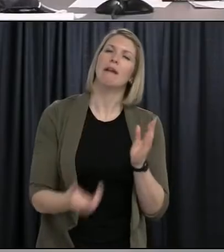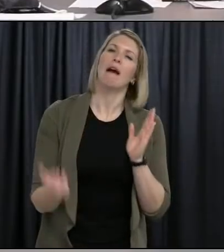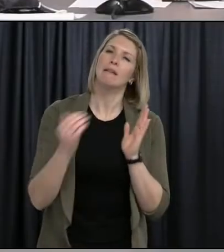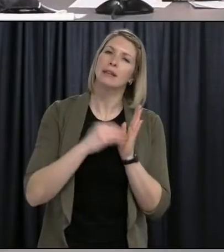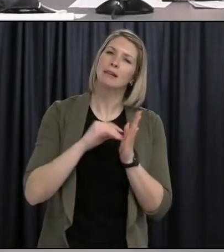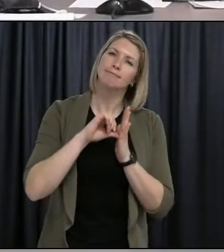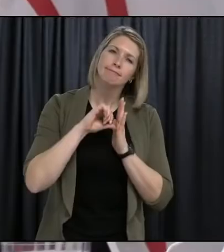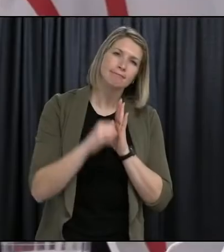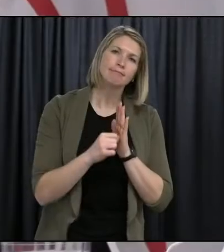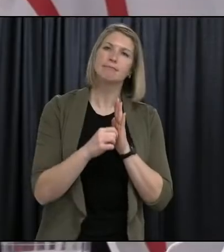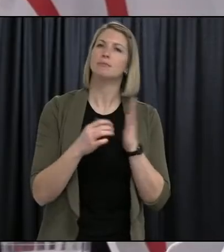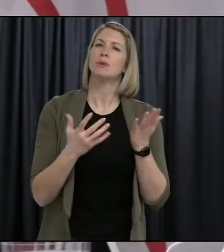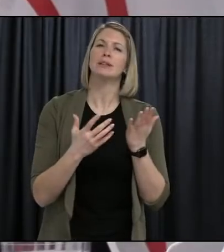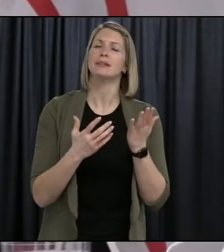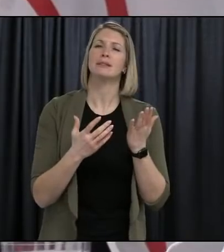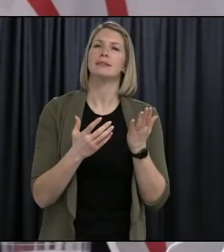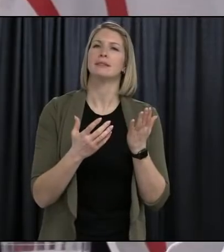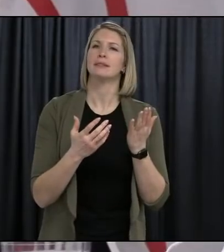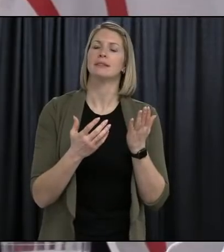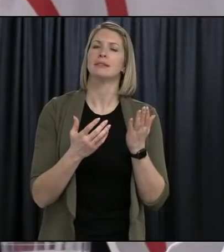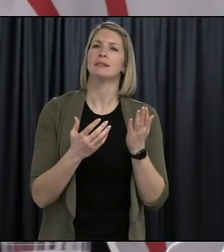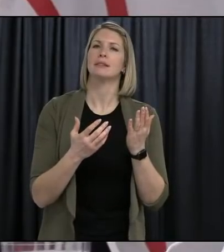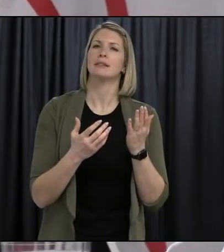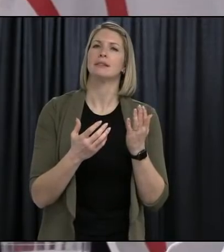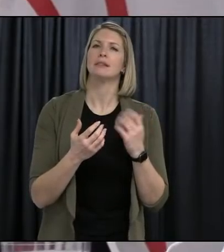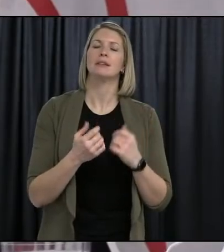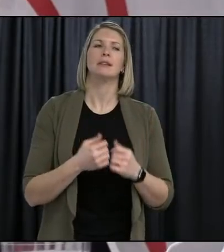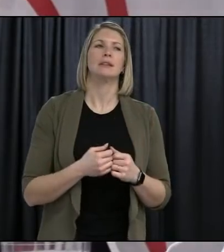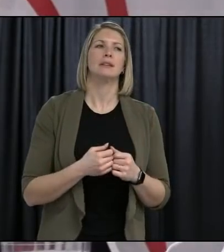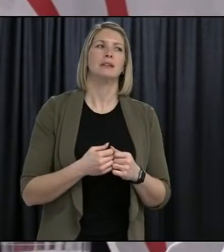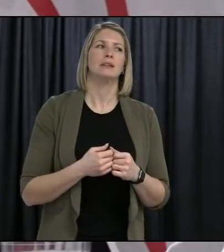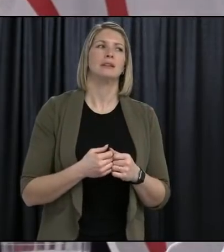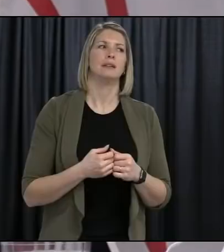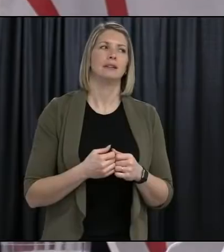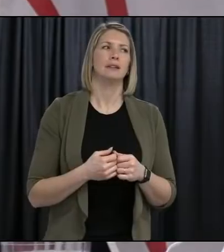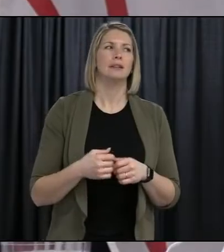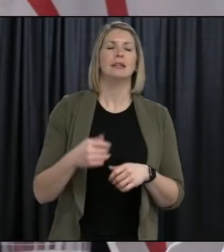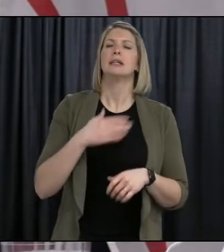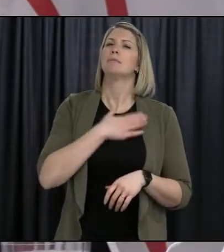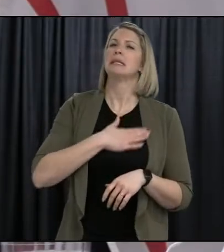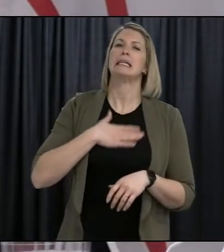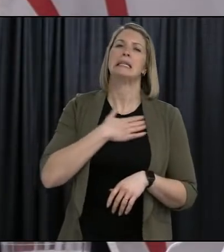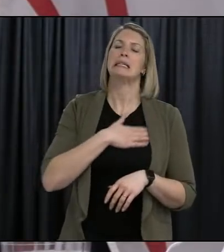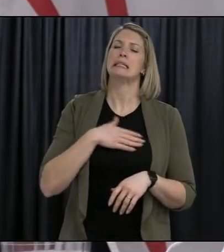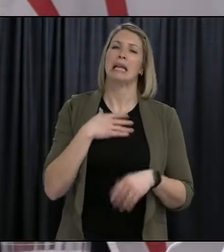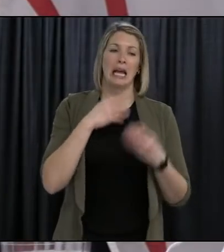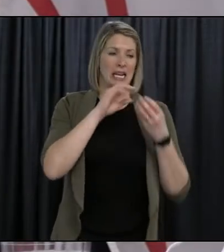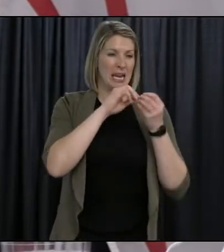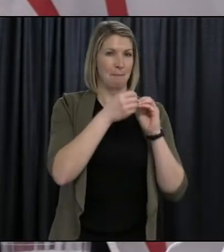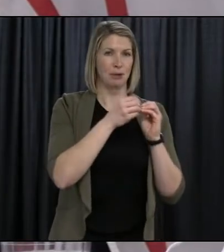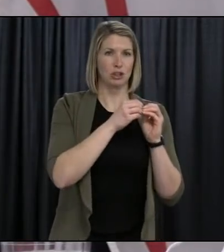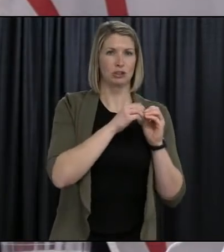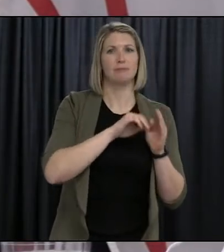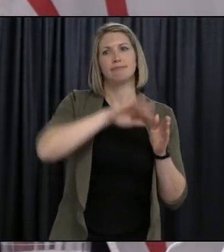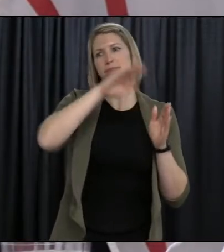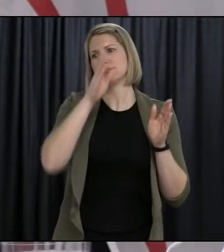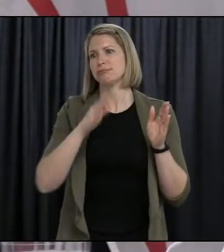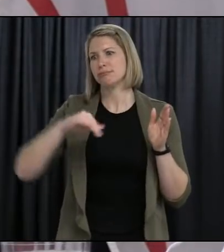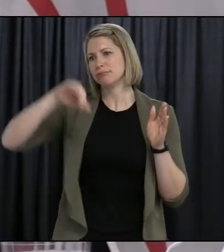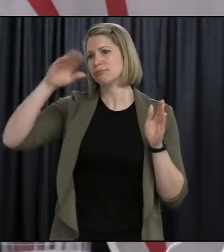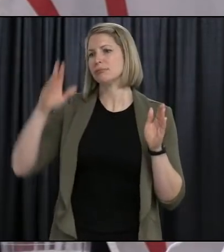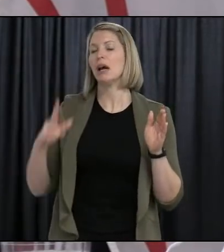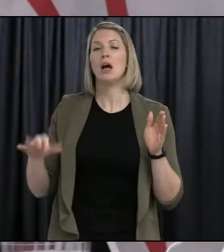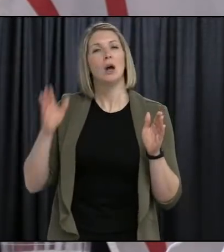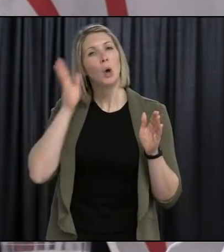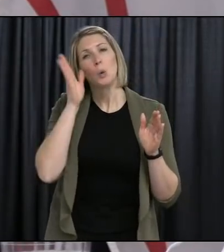saying earlier. Don't be too alarmed by fluctuating numbers. That will happen over the next